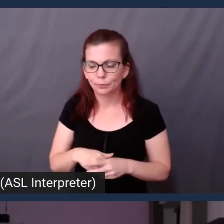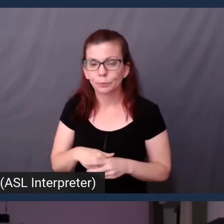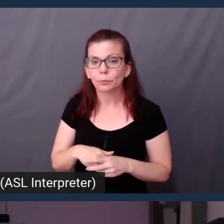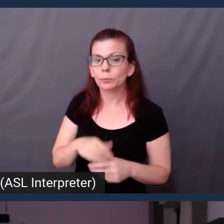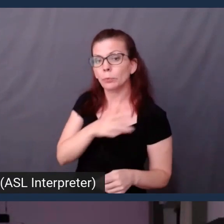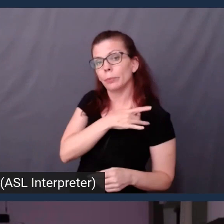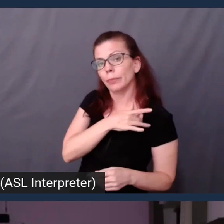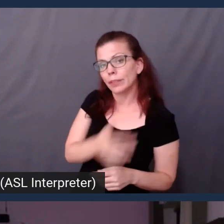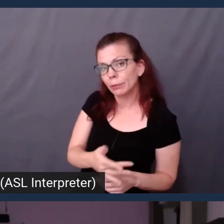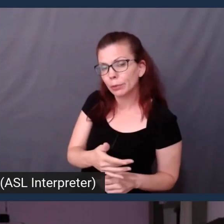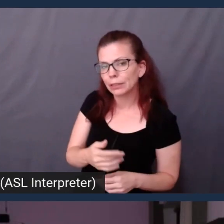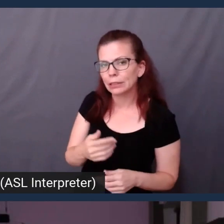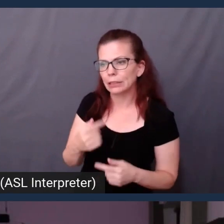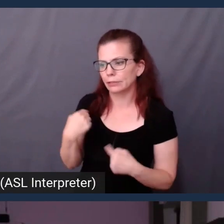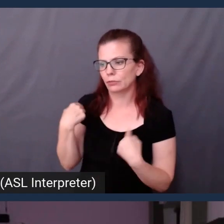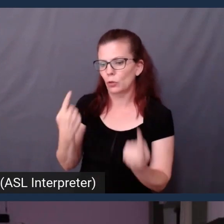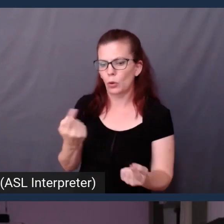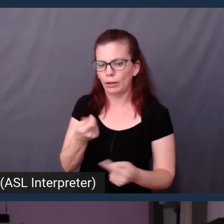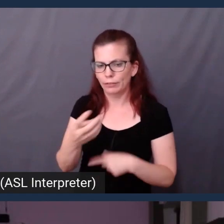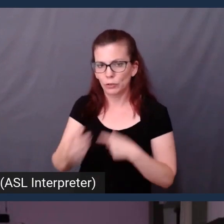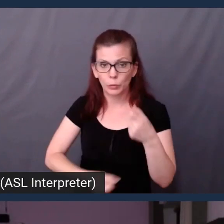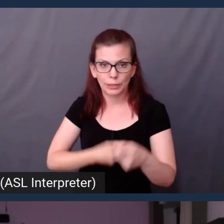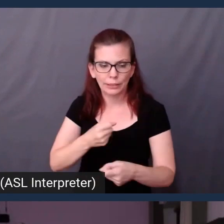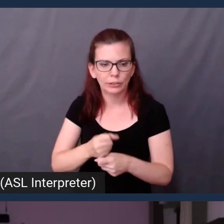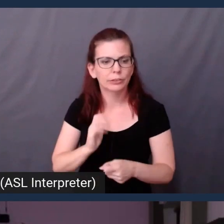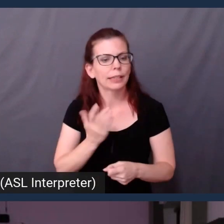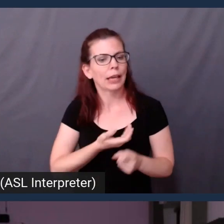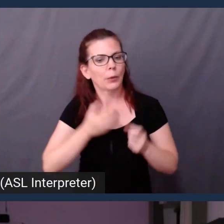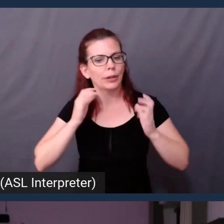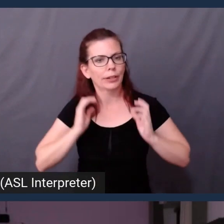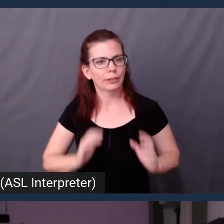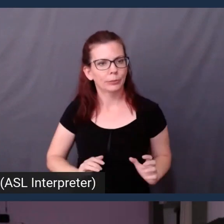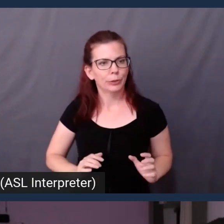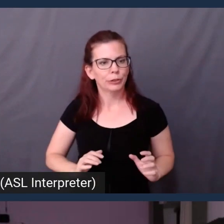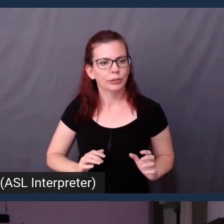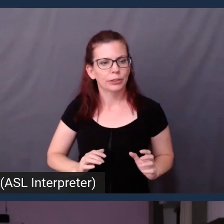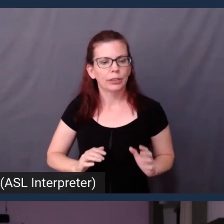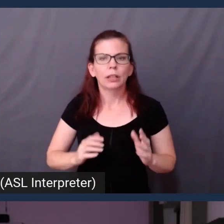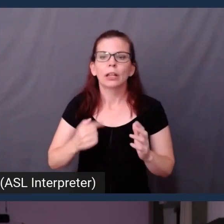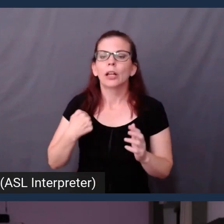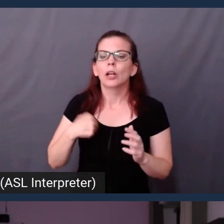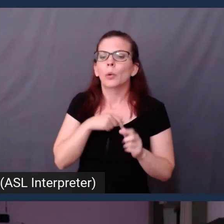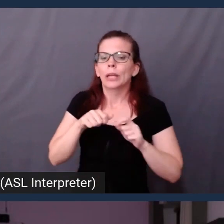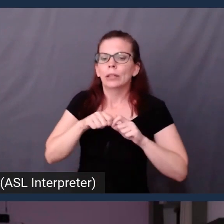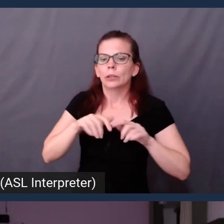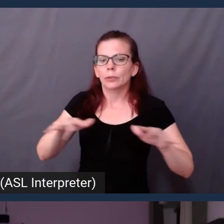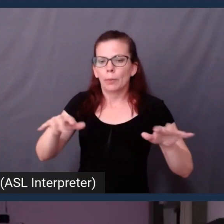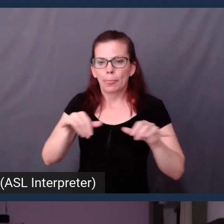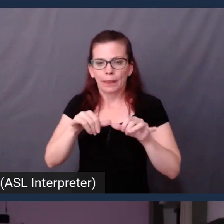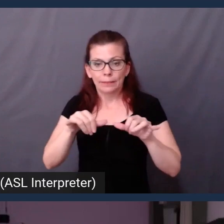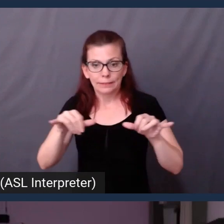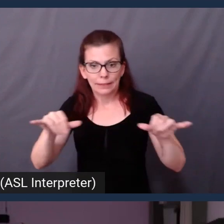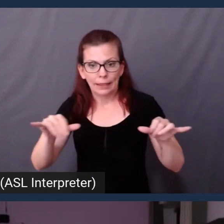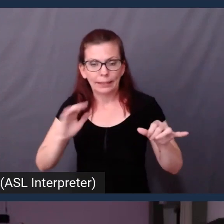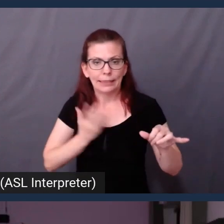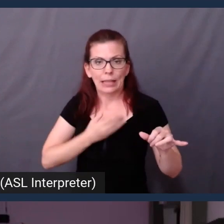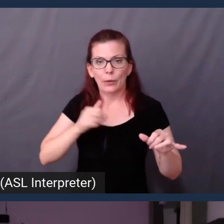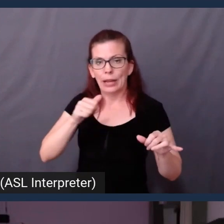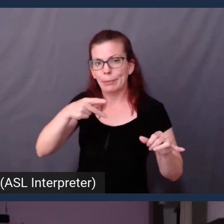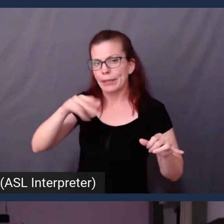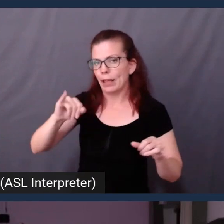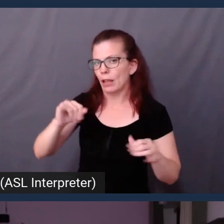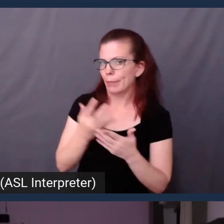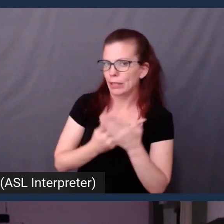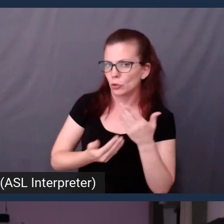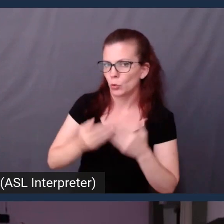we've seen over the last couple of years is that our customers would, so we released scale in and out APIs, the manual APIs, a